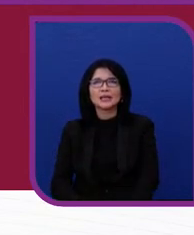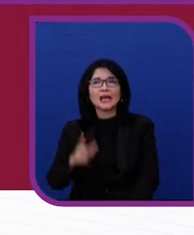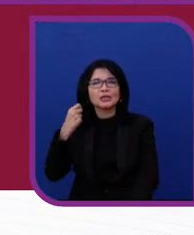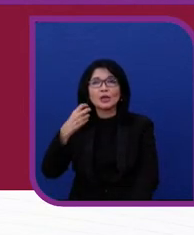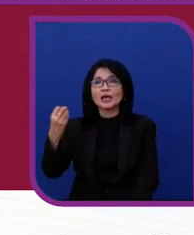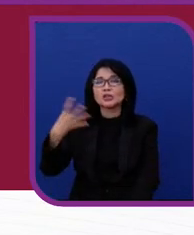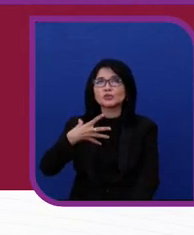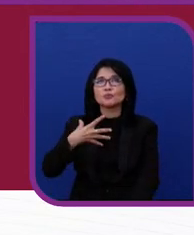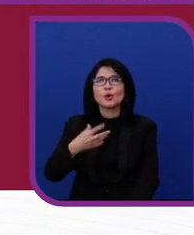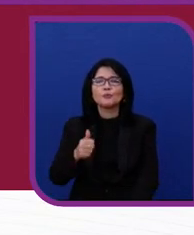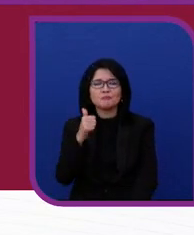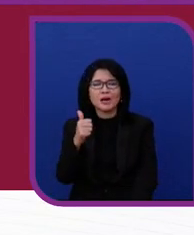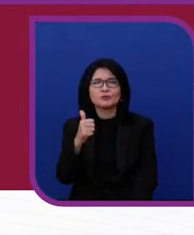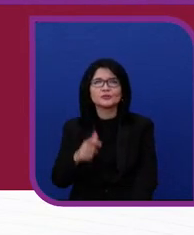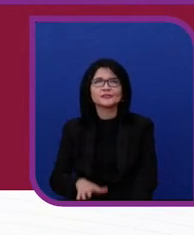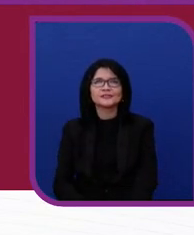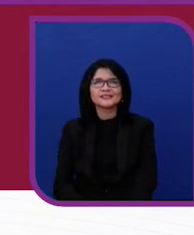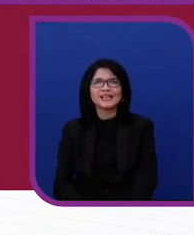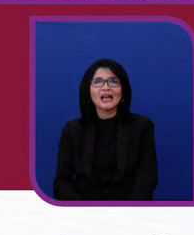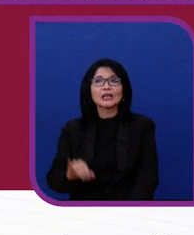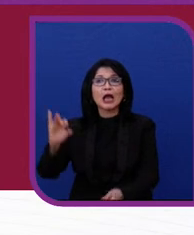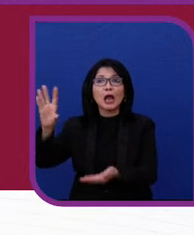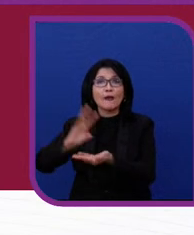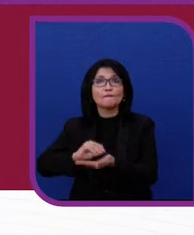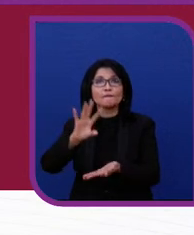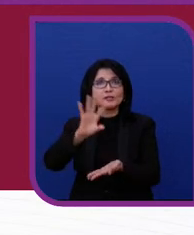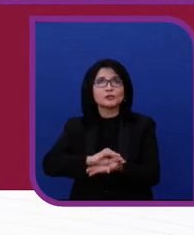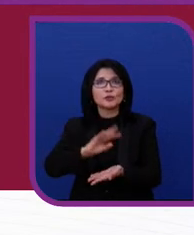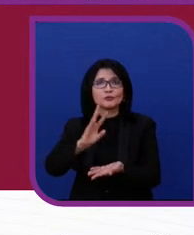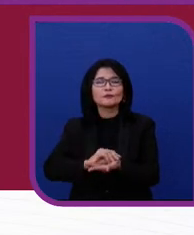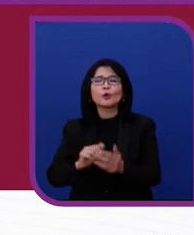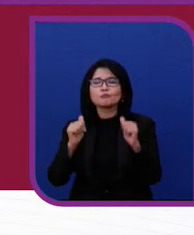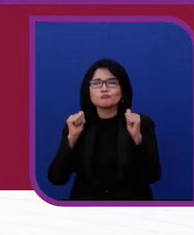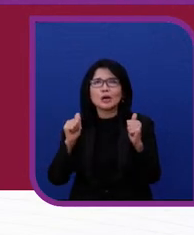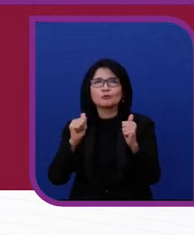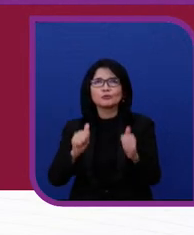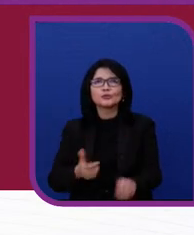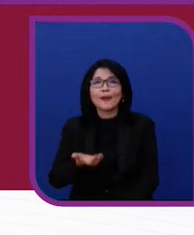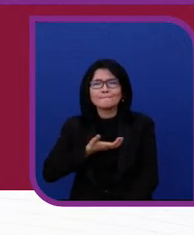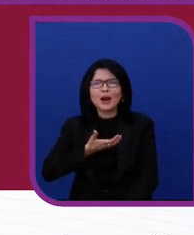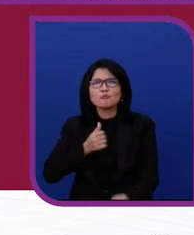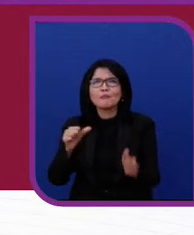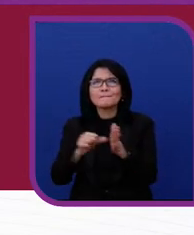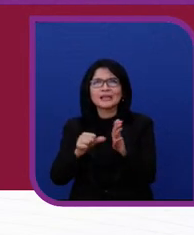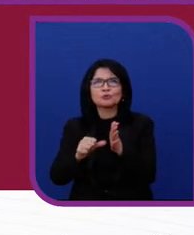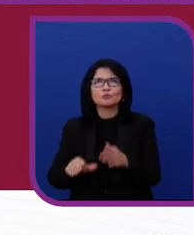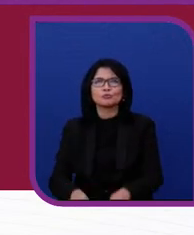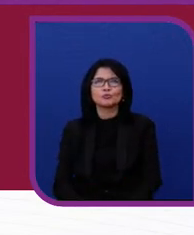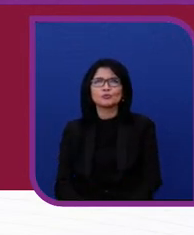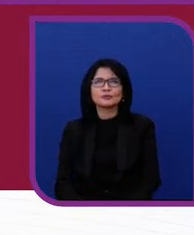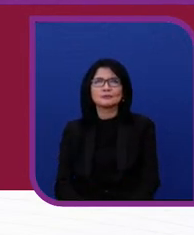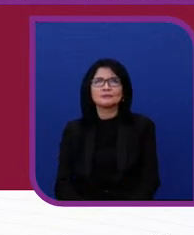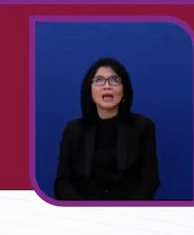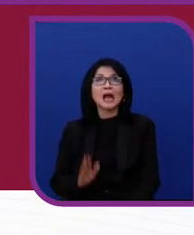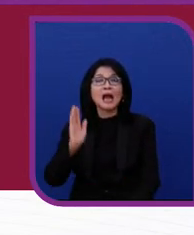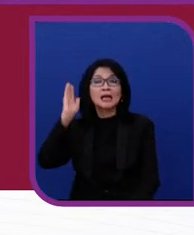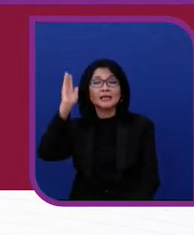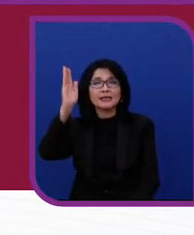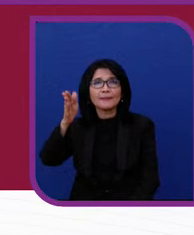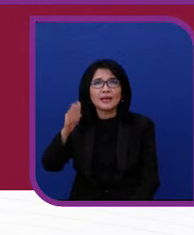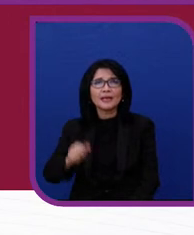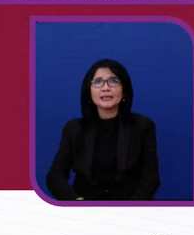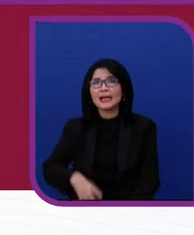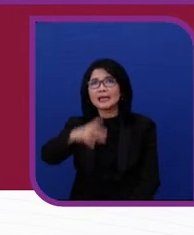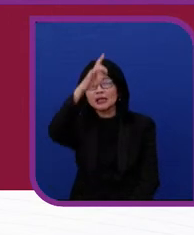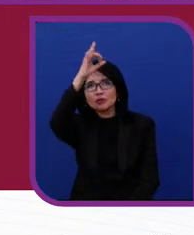investors binkley nwe event folder eh move along with the new Mission